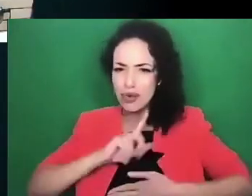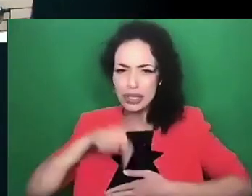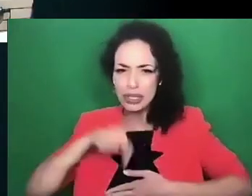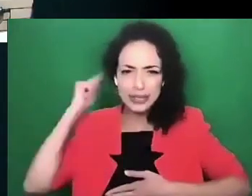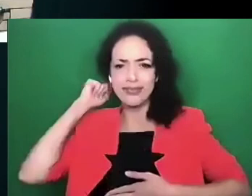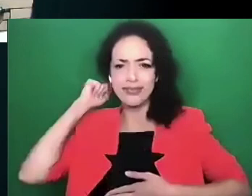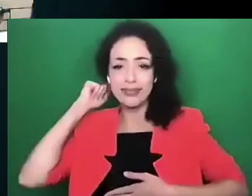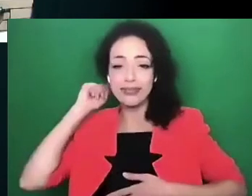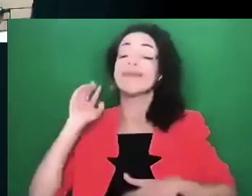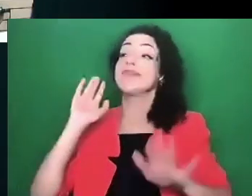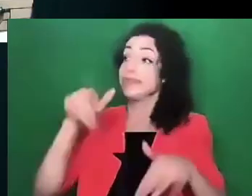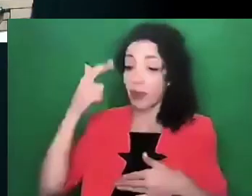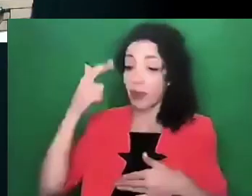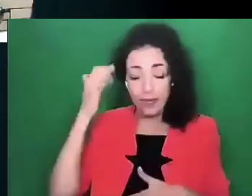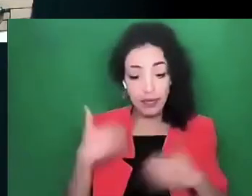spoke, that